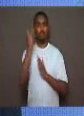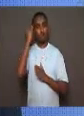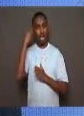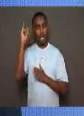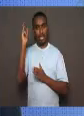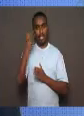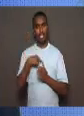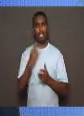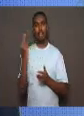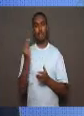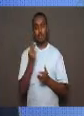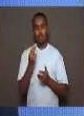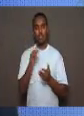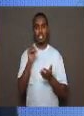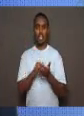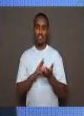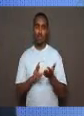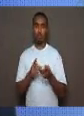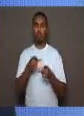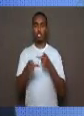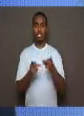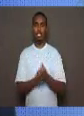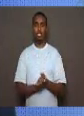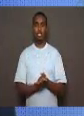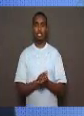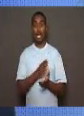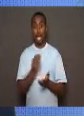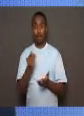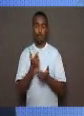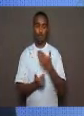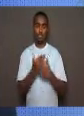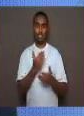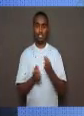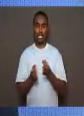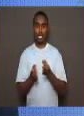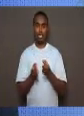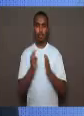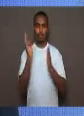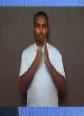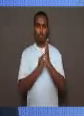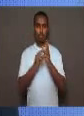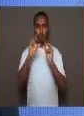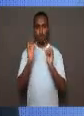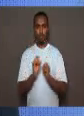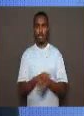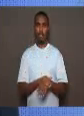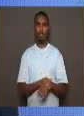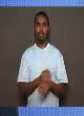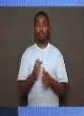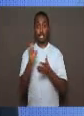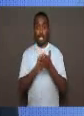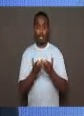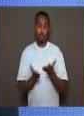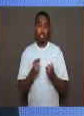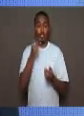the ideas that are used in the review process and also described the proper format of an